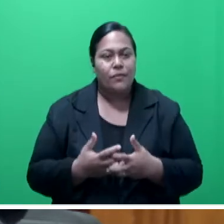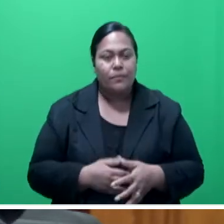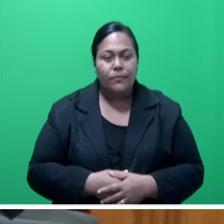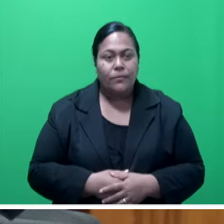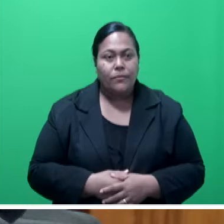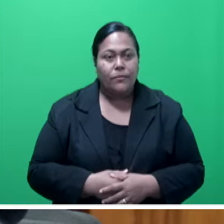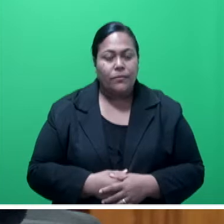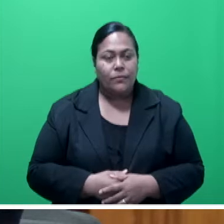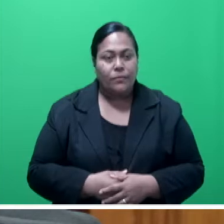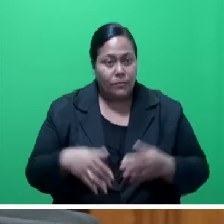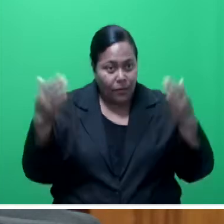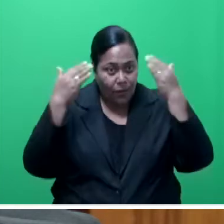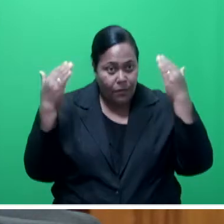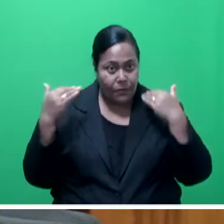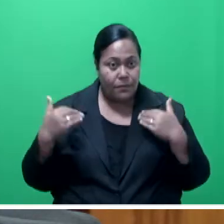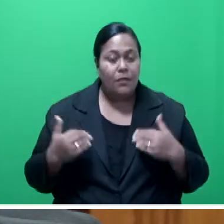Speaker,